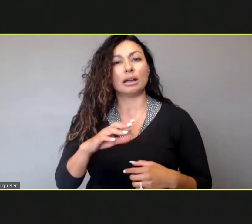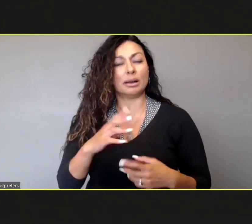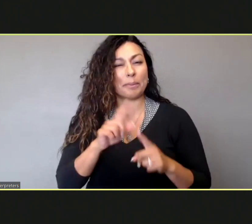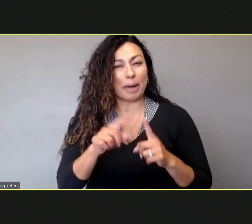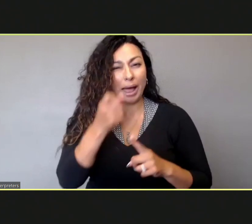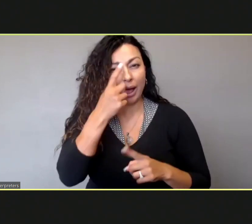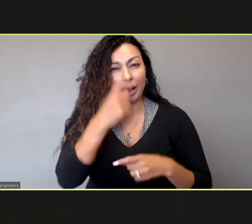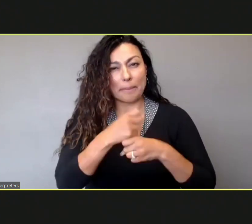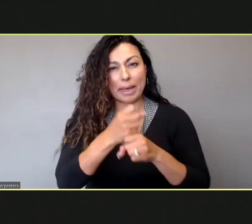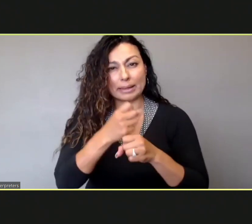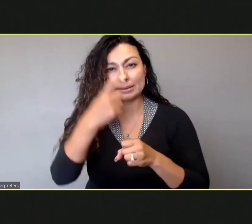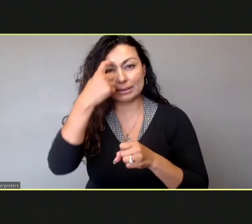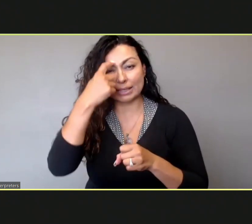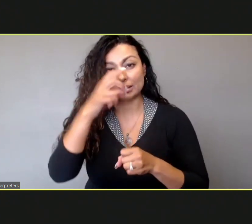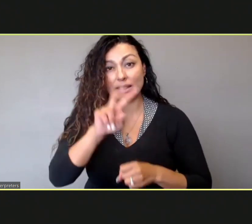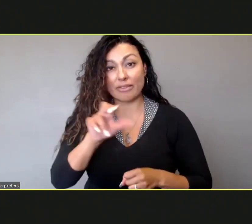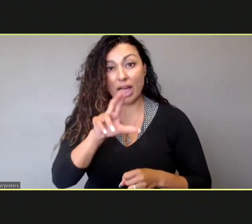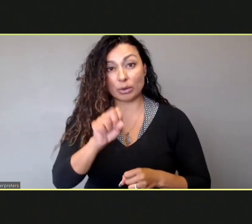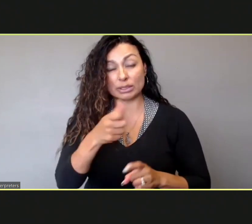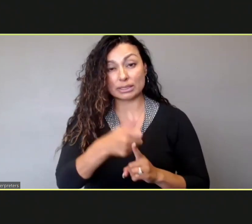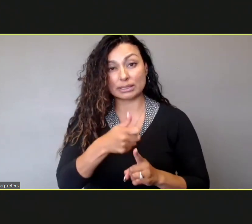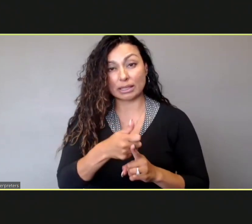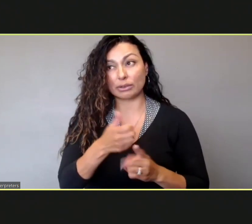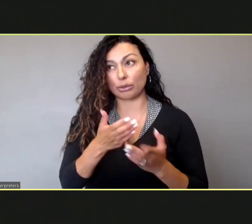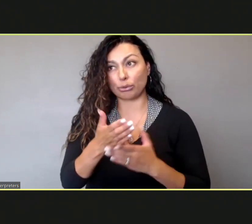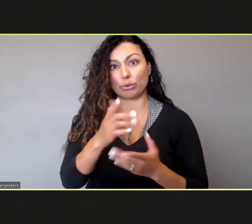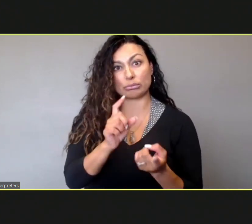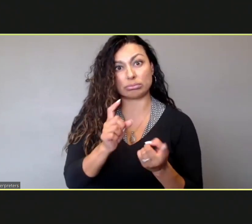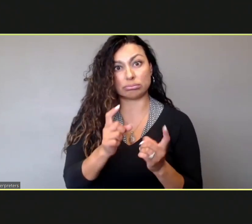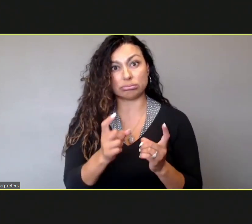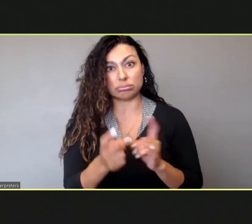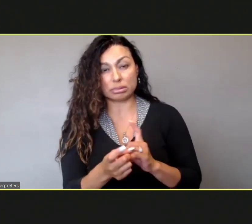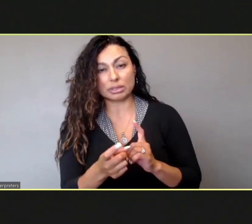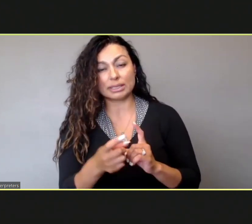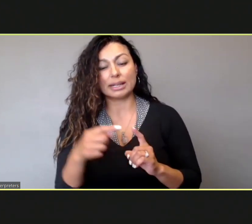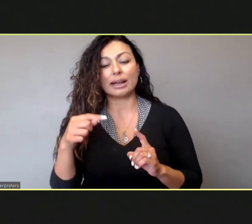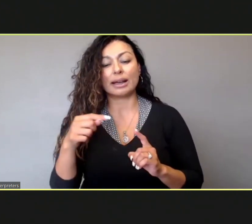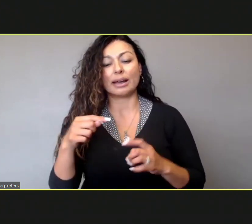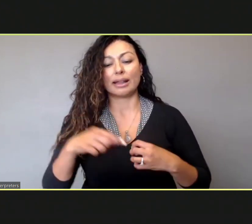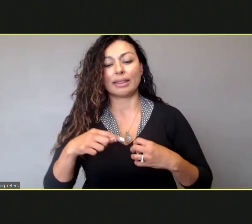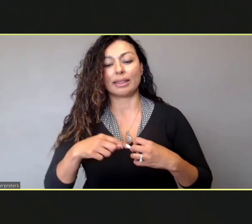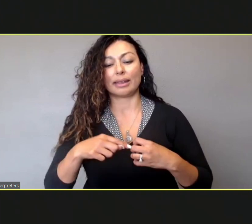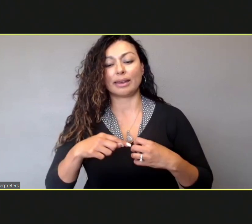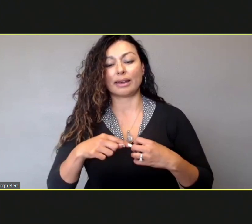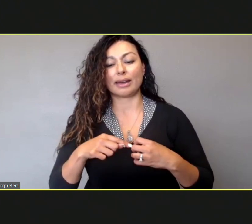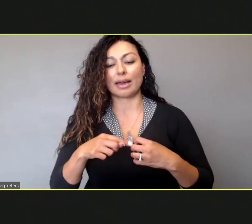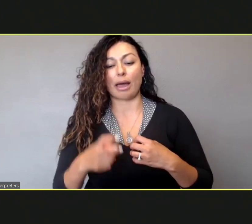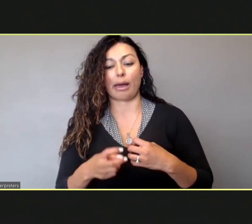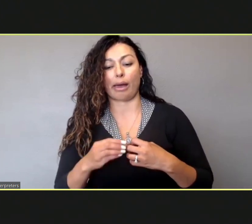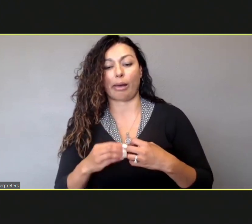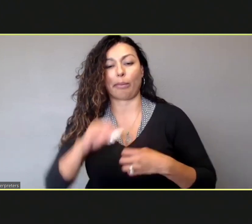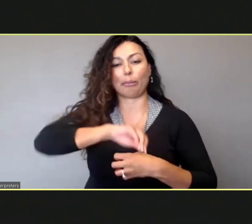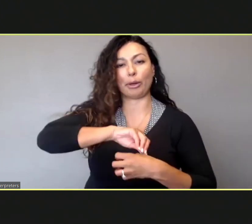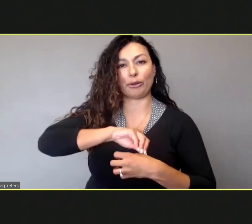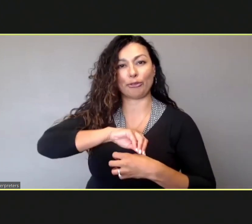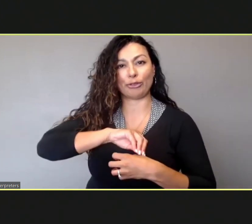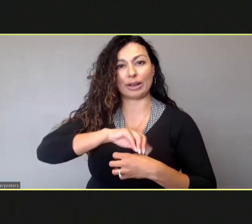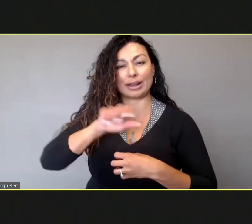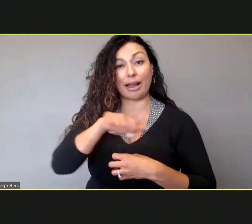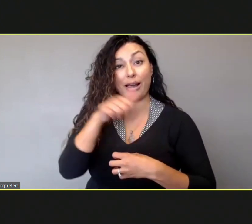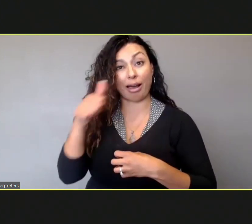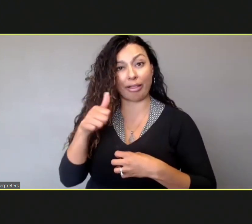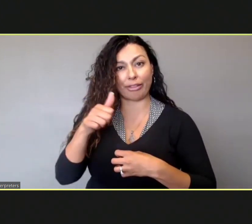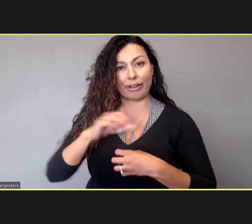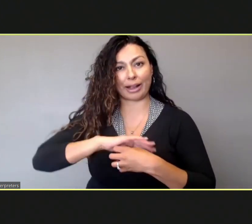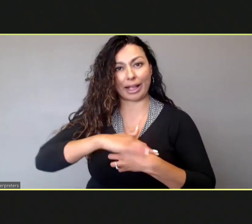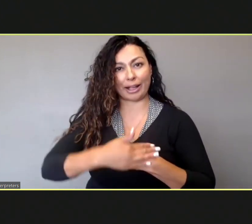that the virus itself, just through evolution, would move to another configuration that would